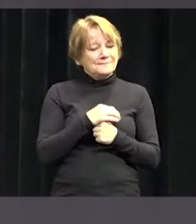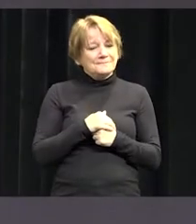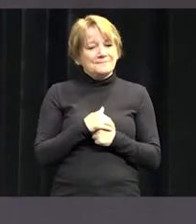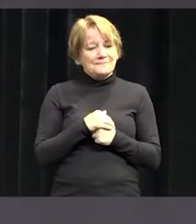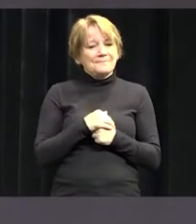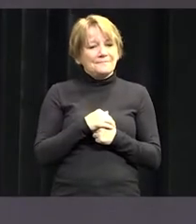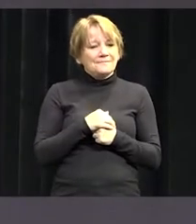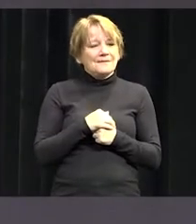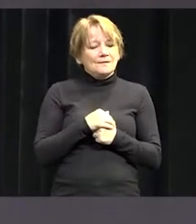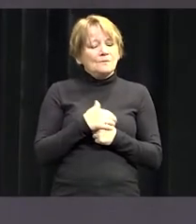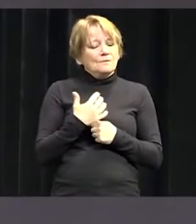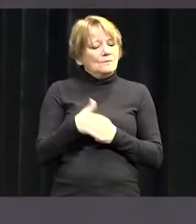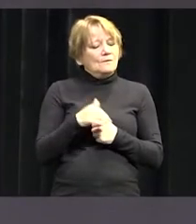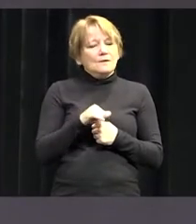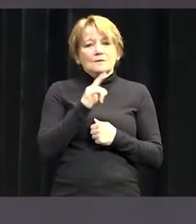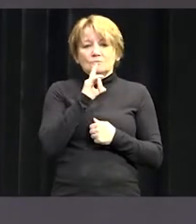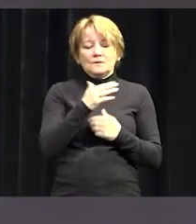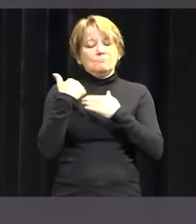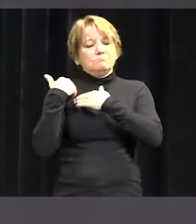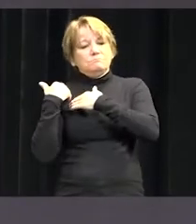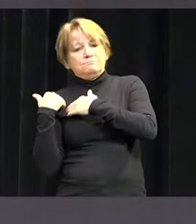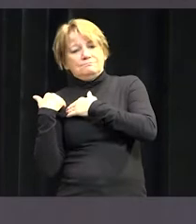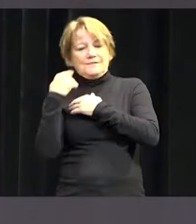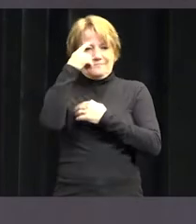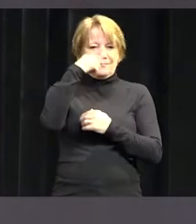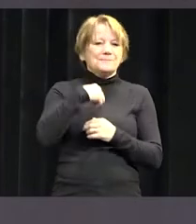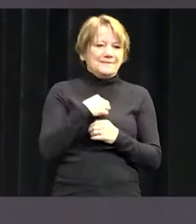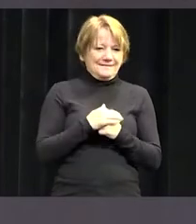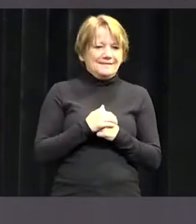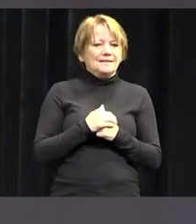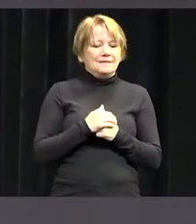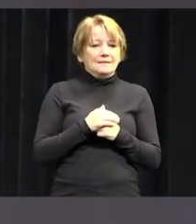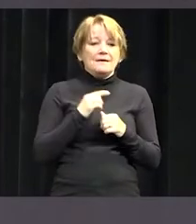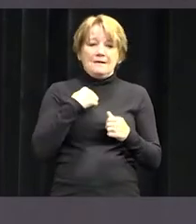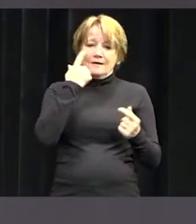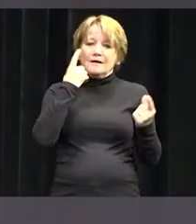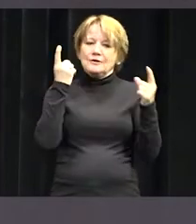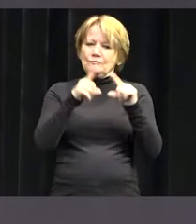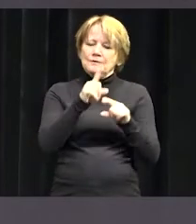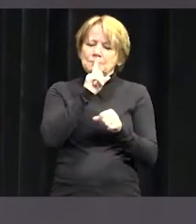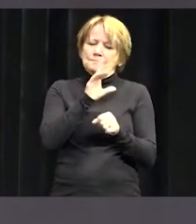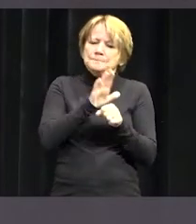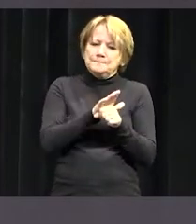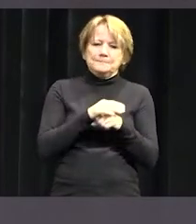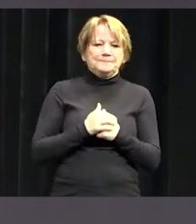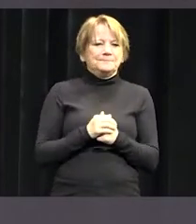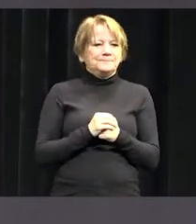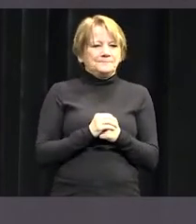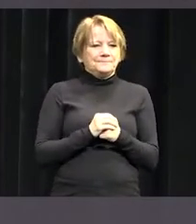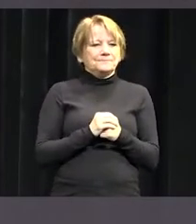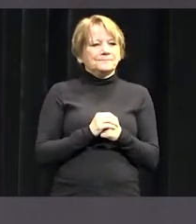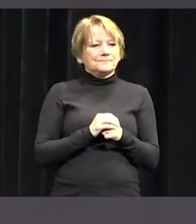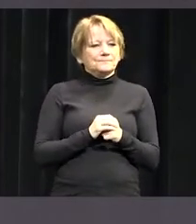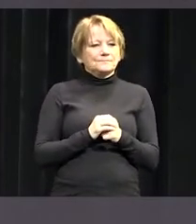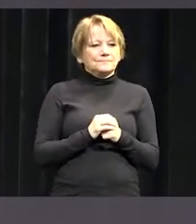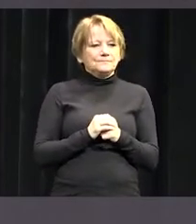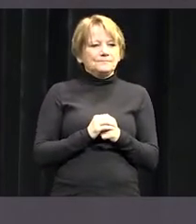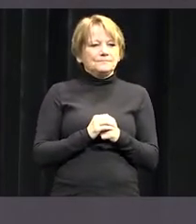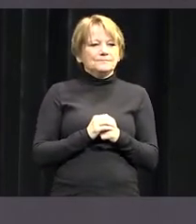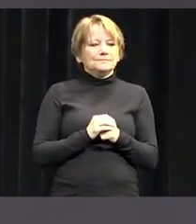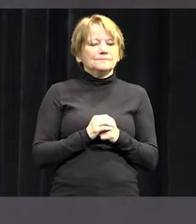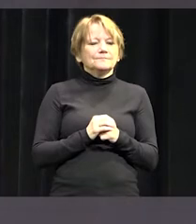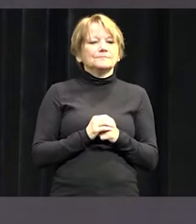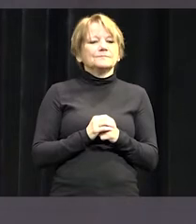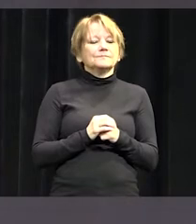each and every graduate here had their own pilots who were committed to bringing them in for a